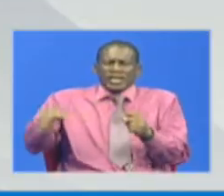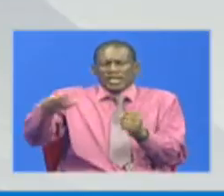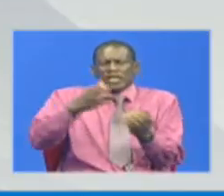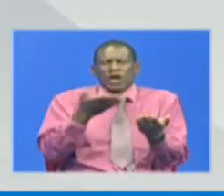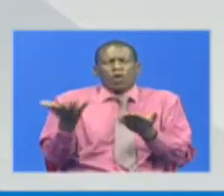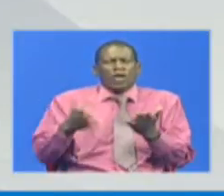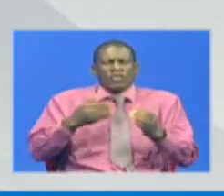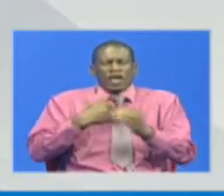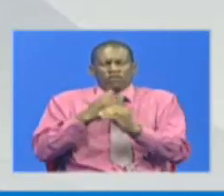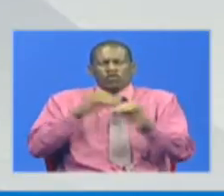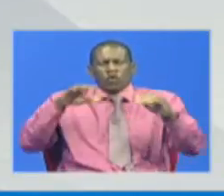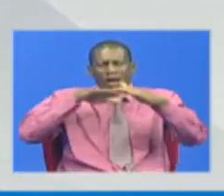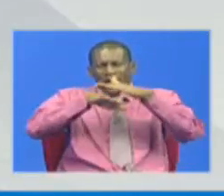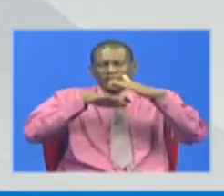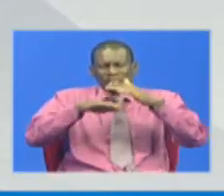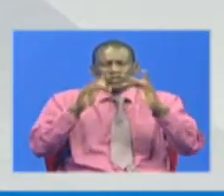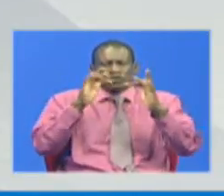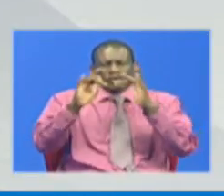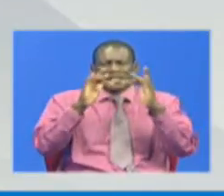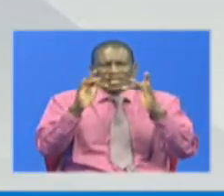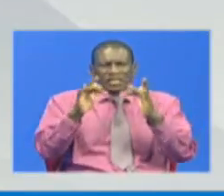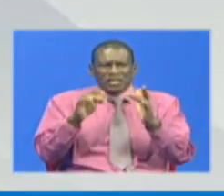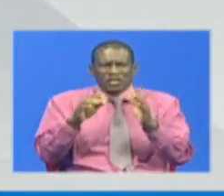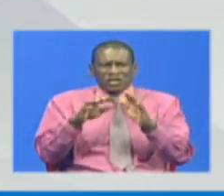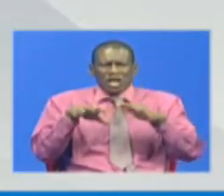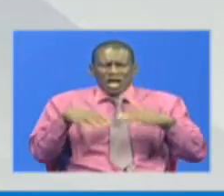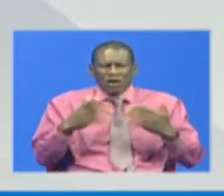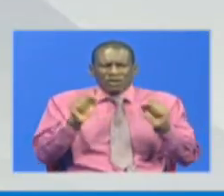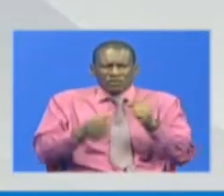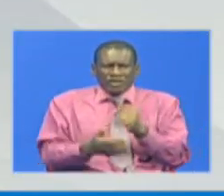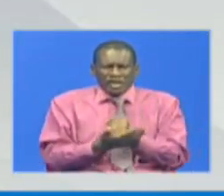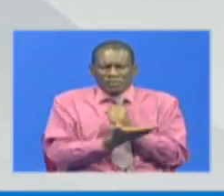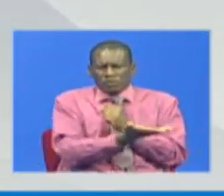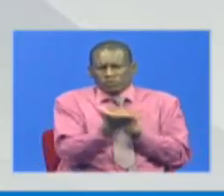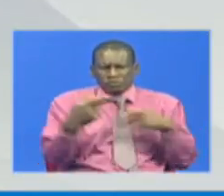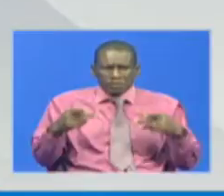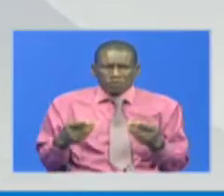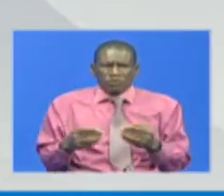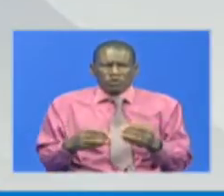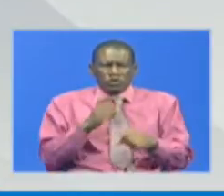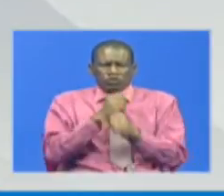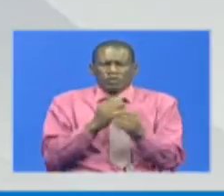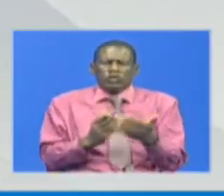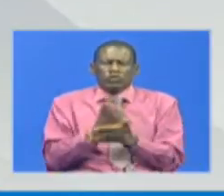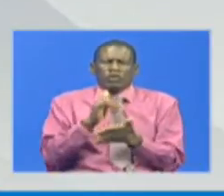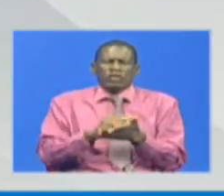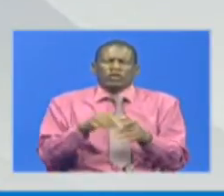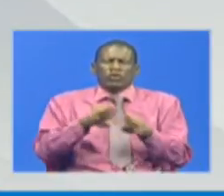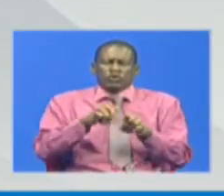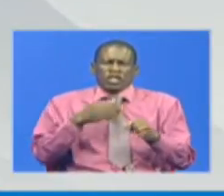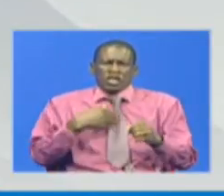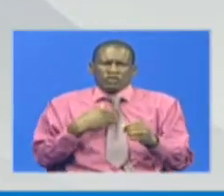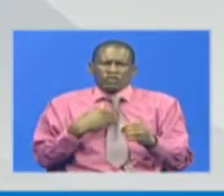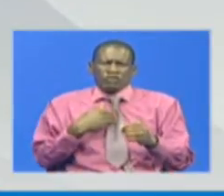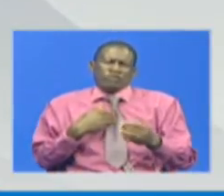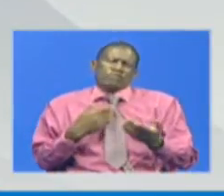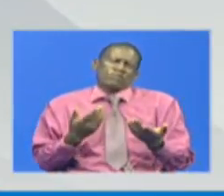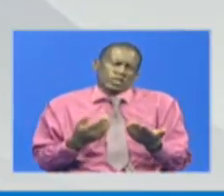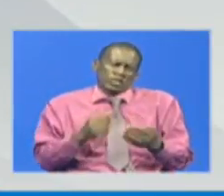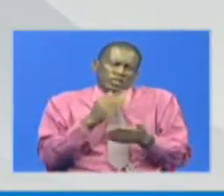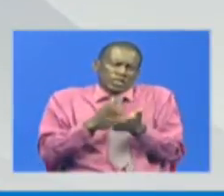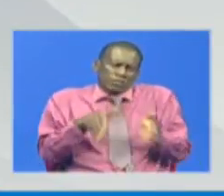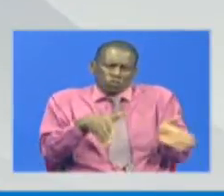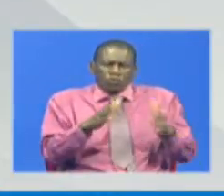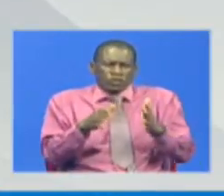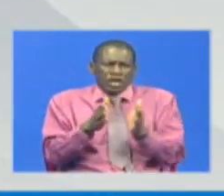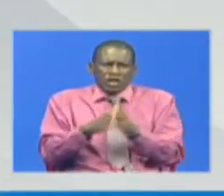be very big on the internet. How do we help them? How do we help them to ensure that they also have a level playing field, that they can also have